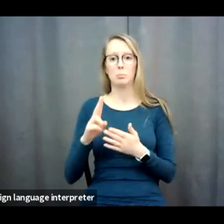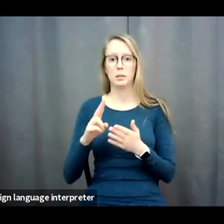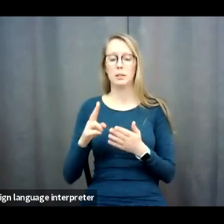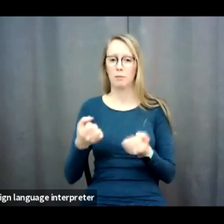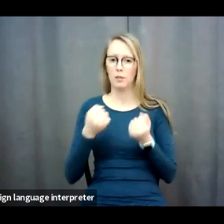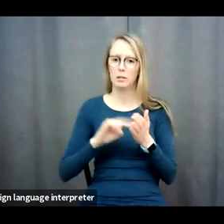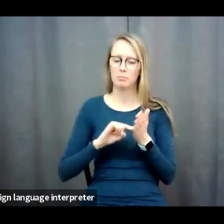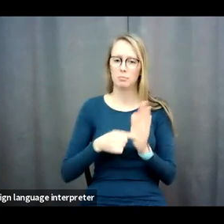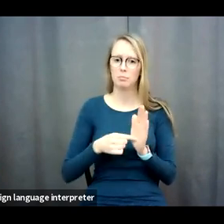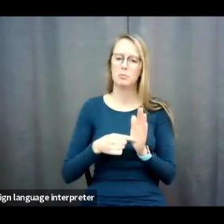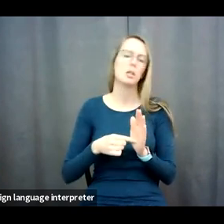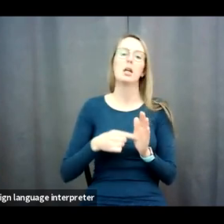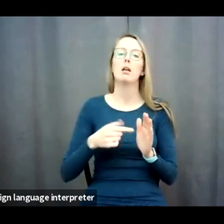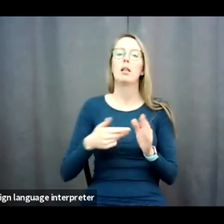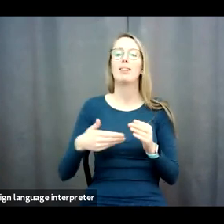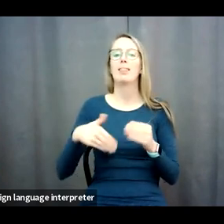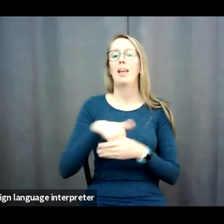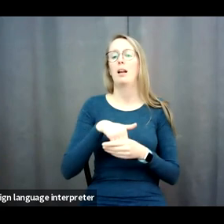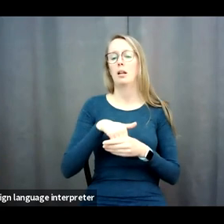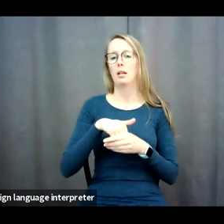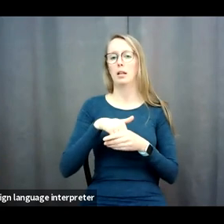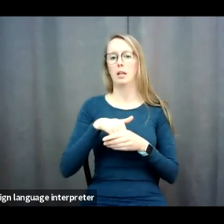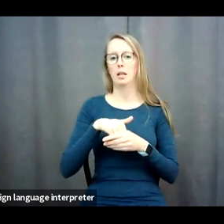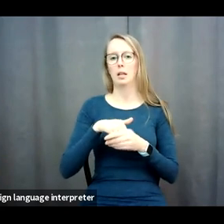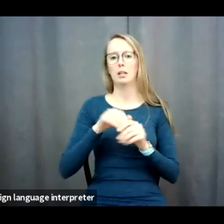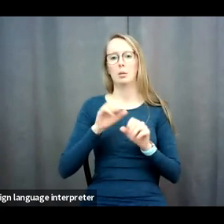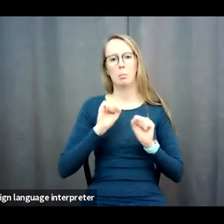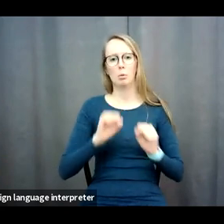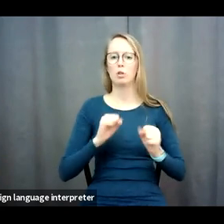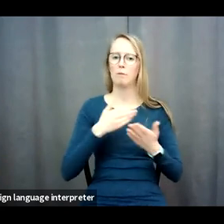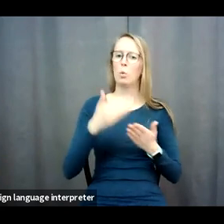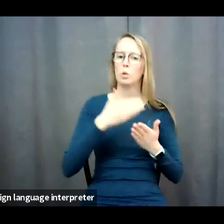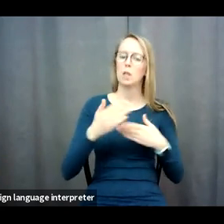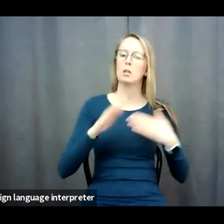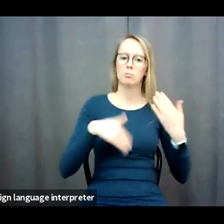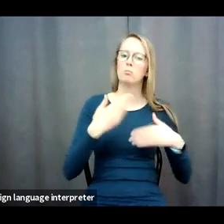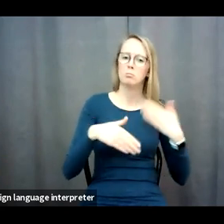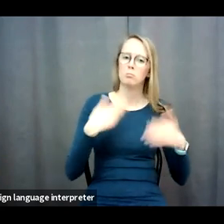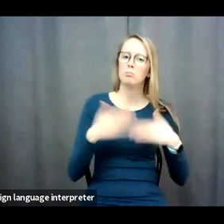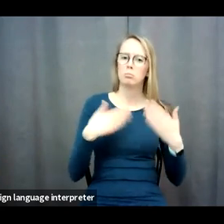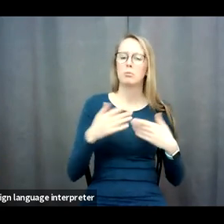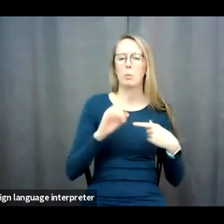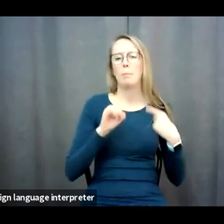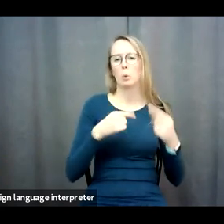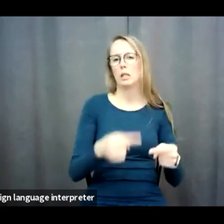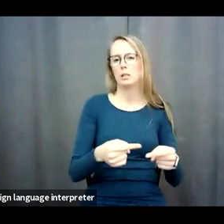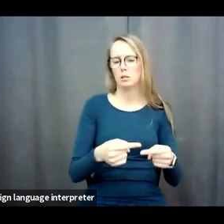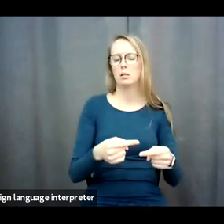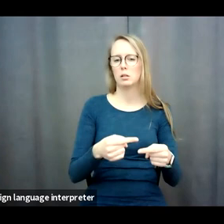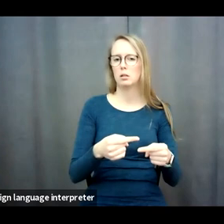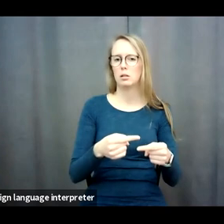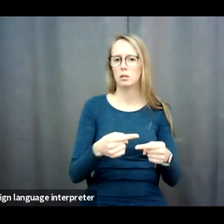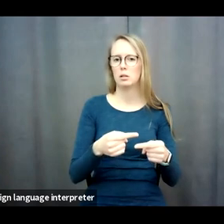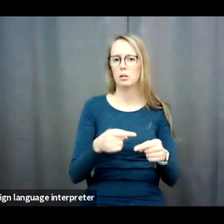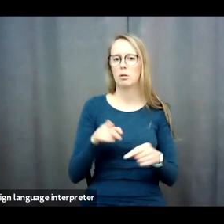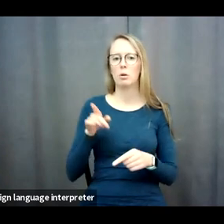around participation being on a continuum and that it is a continuous process. She